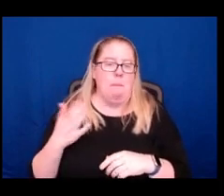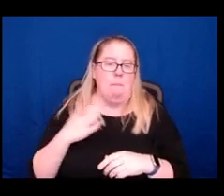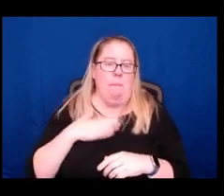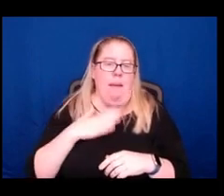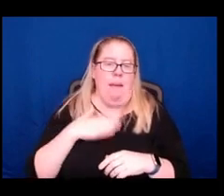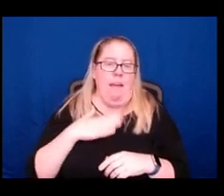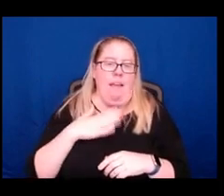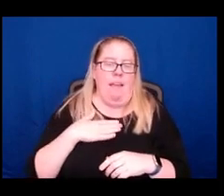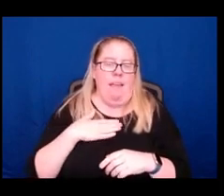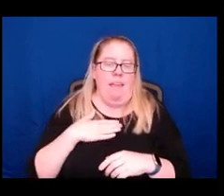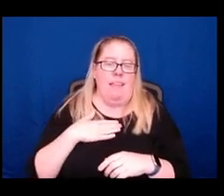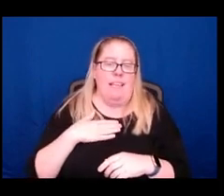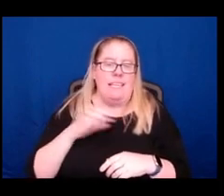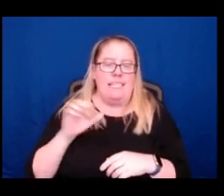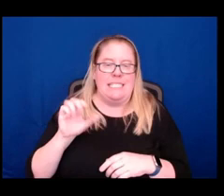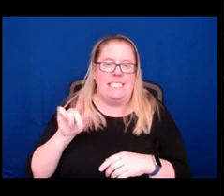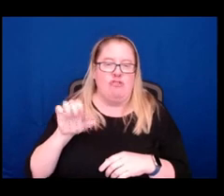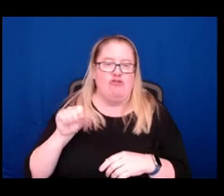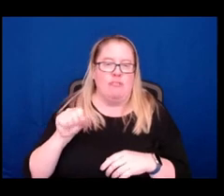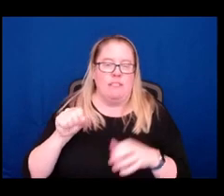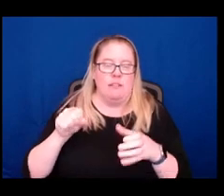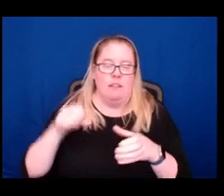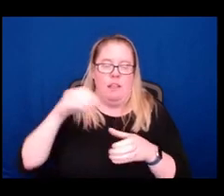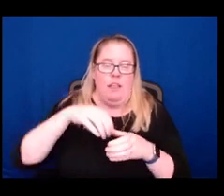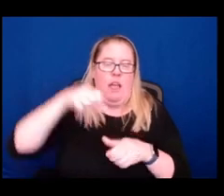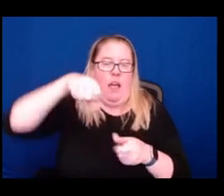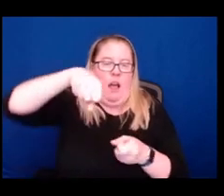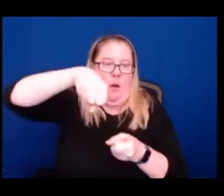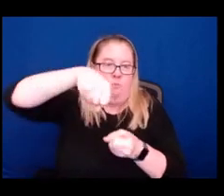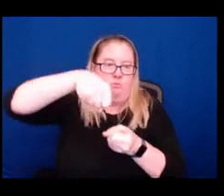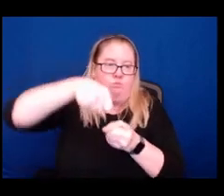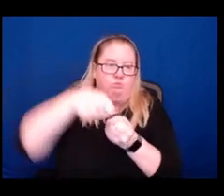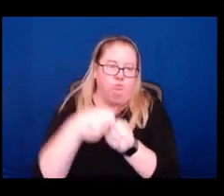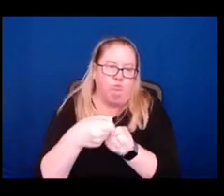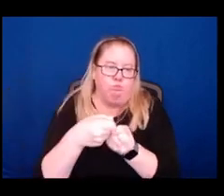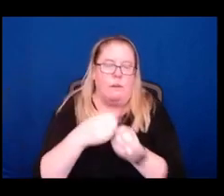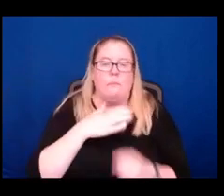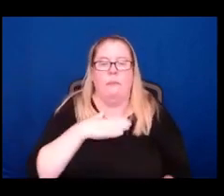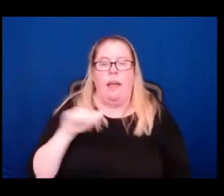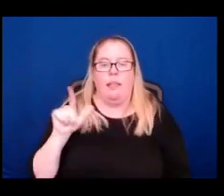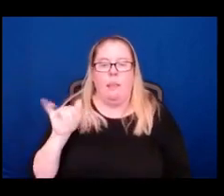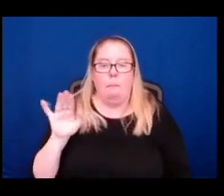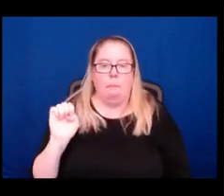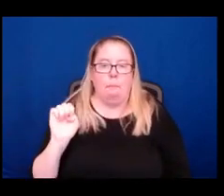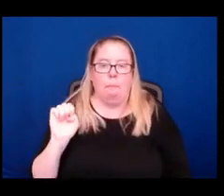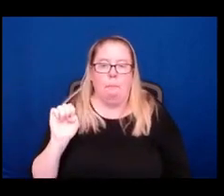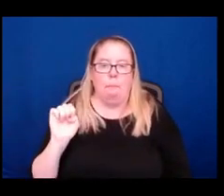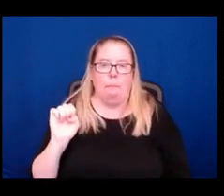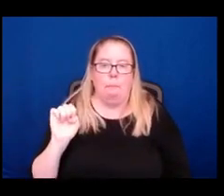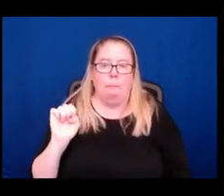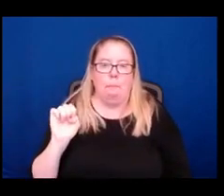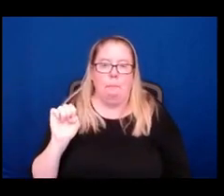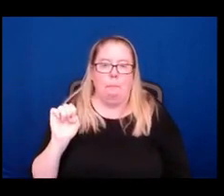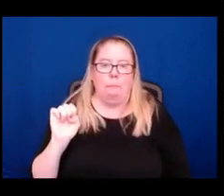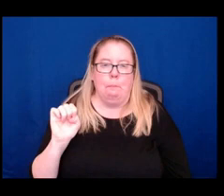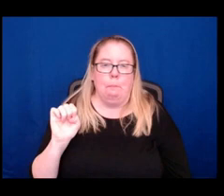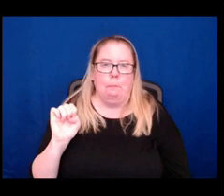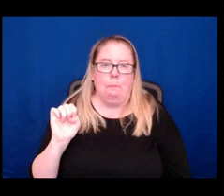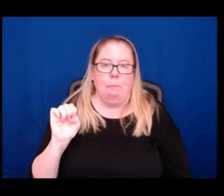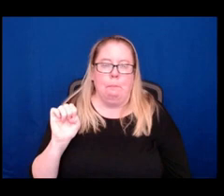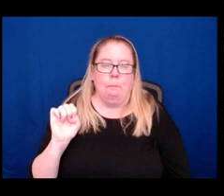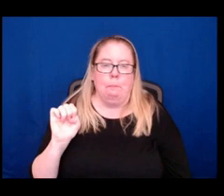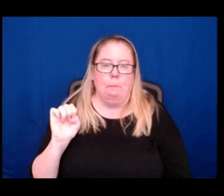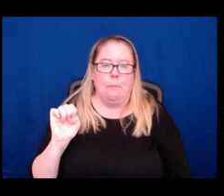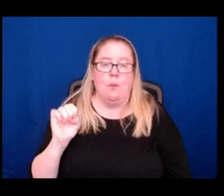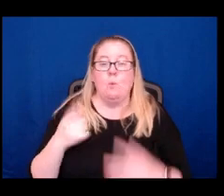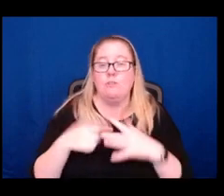citrus squeezer for my limes. And we're going to start to add in some flavors.